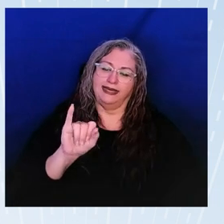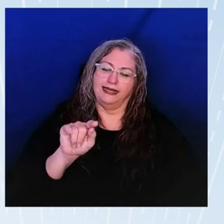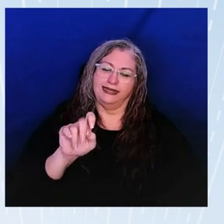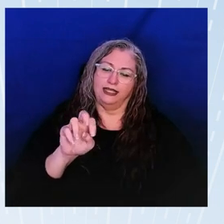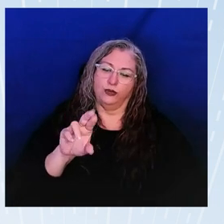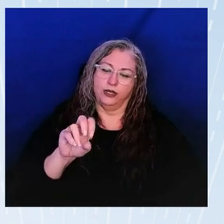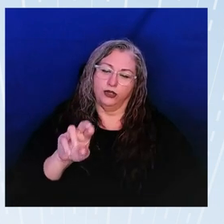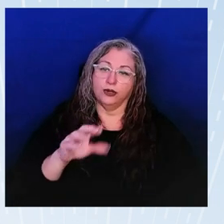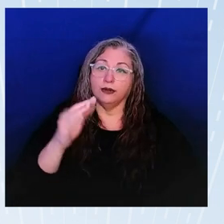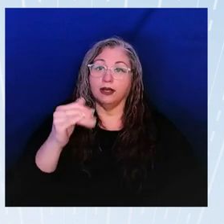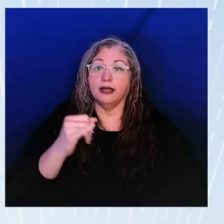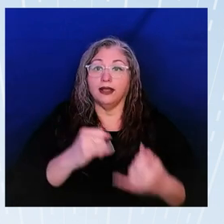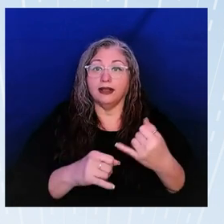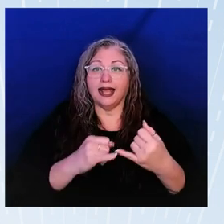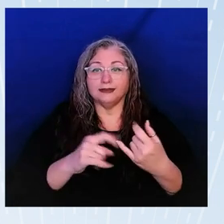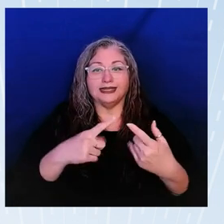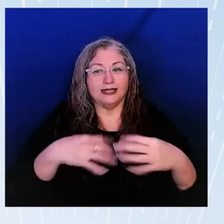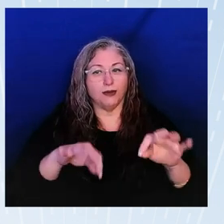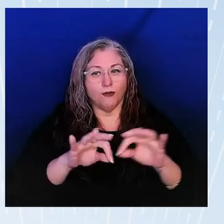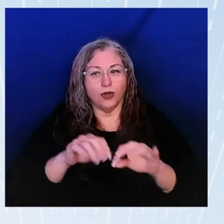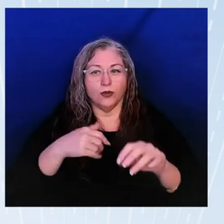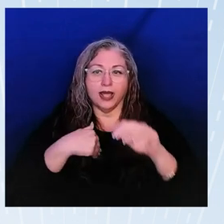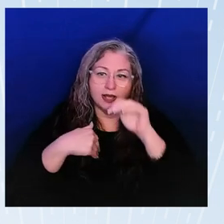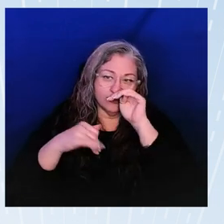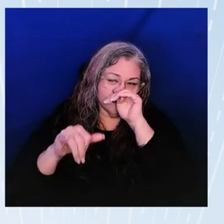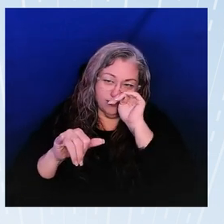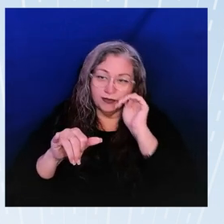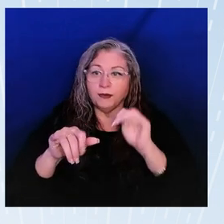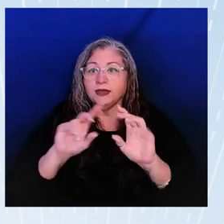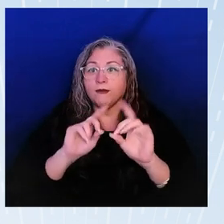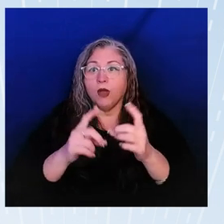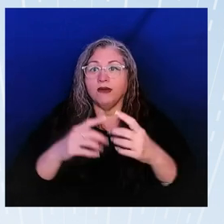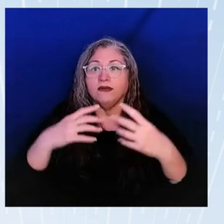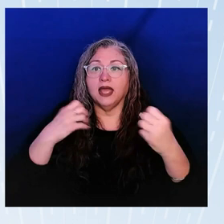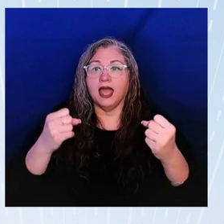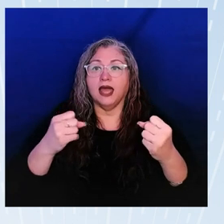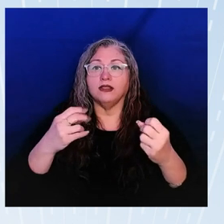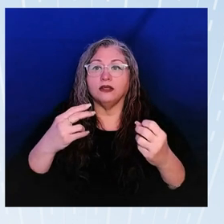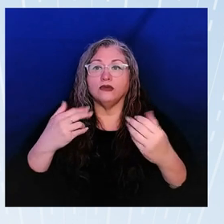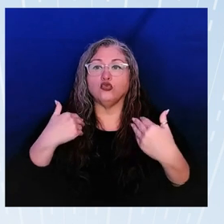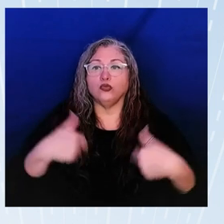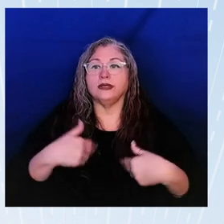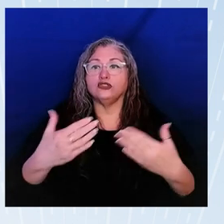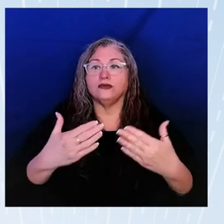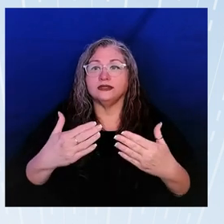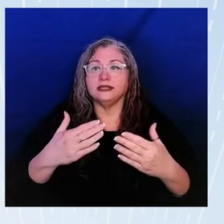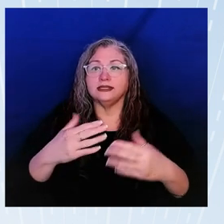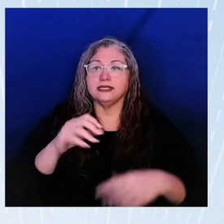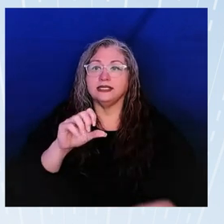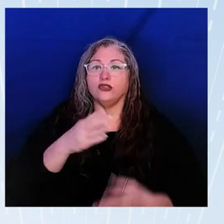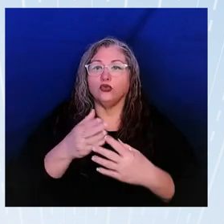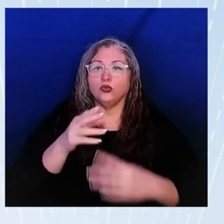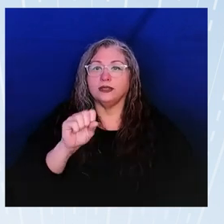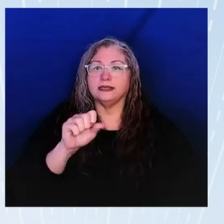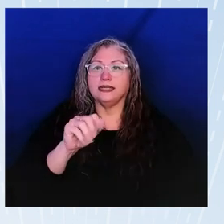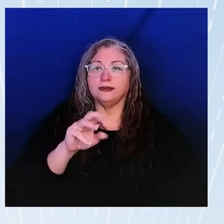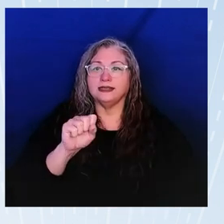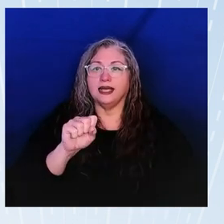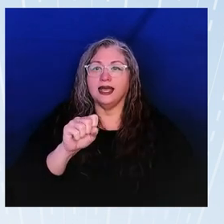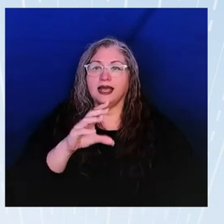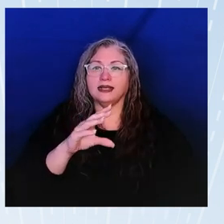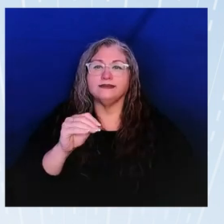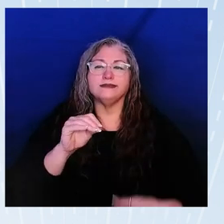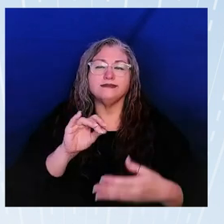last, but not least, we also had the Department of Health and Human Services through SAMHSA, the Substance Abuse and Mental Health